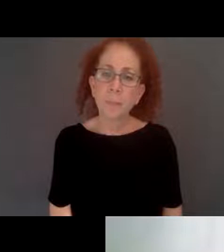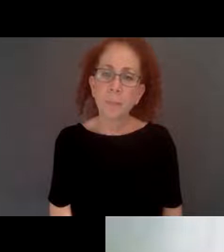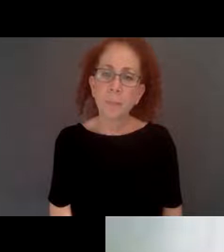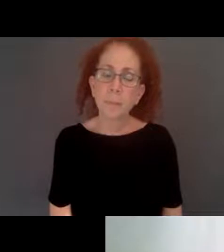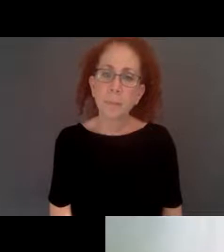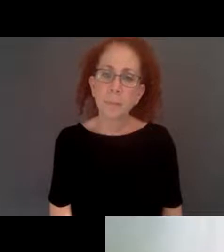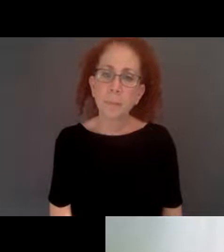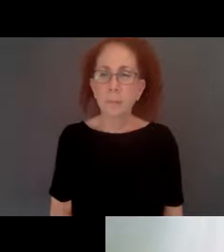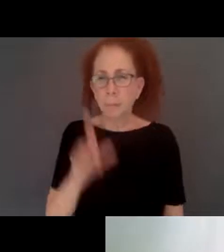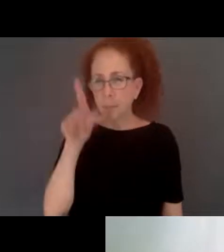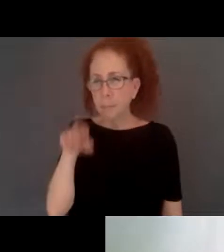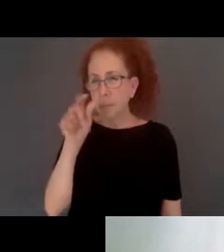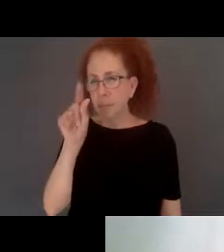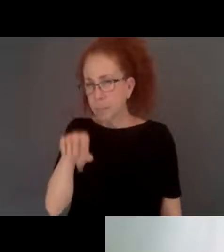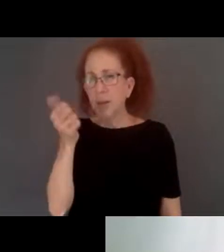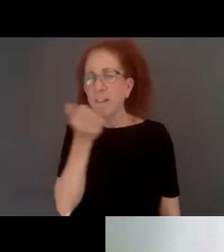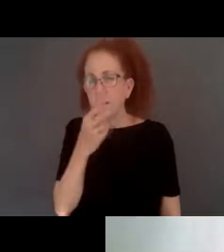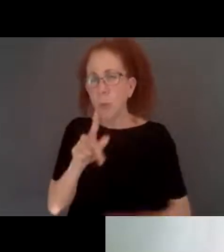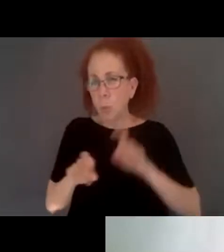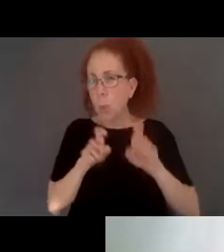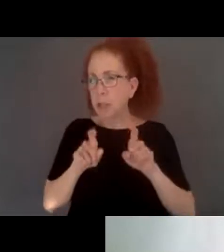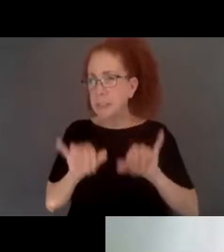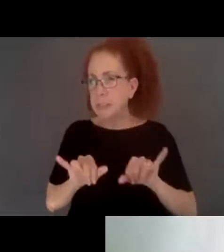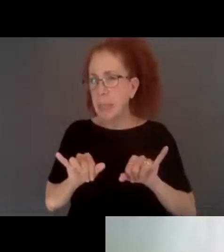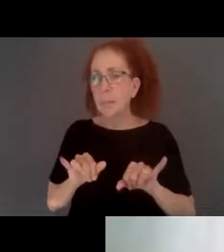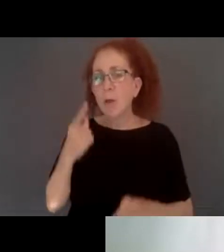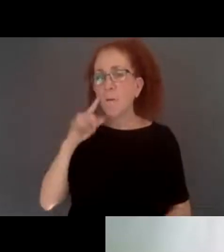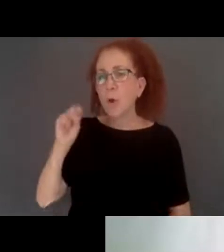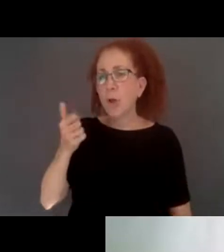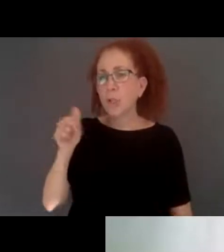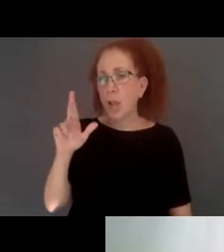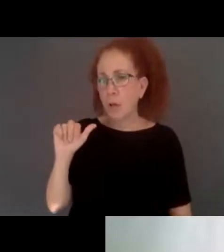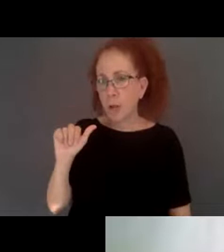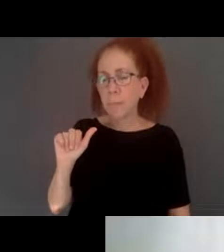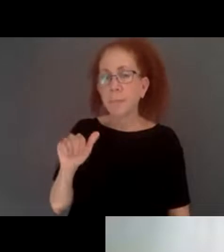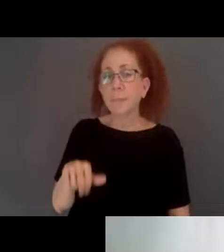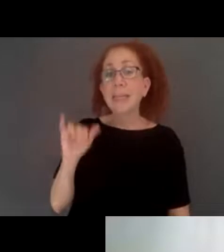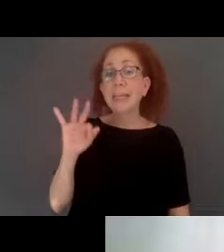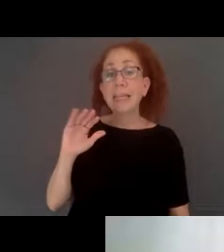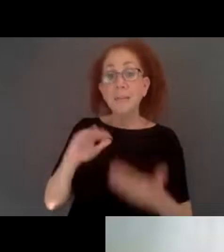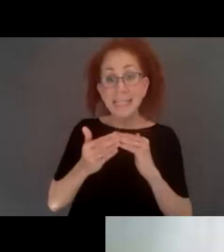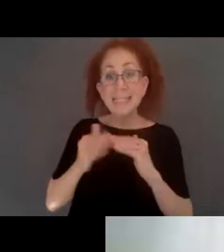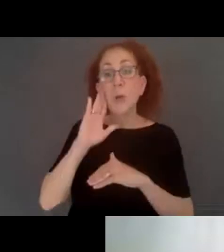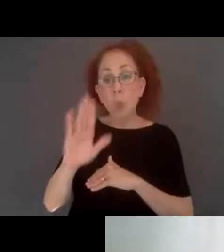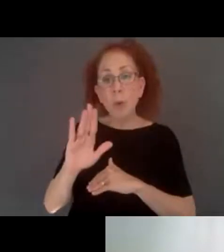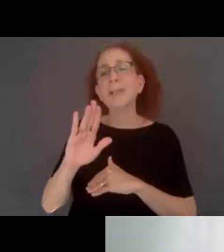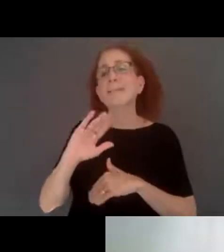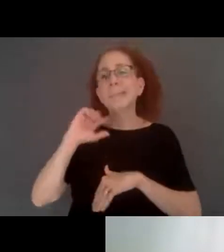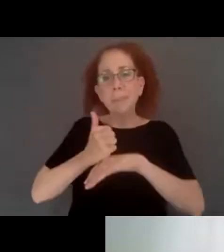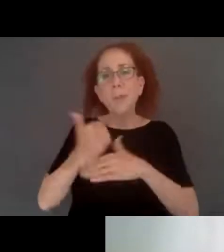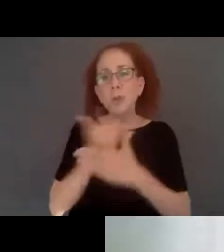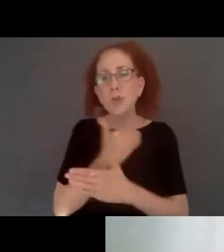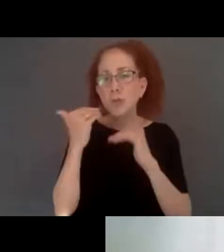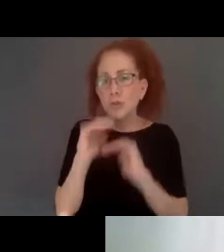So there's a few questions here that I'll give to you, Shara, about if the city will implement new restrictions or start